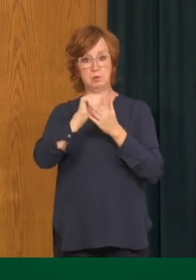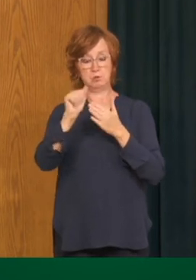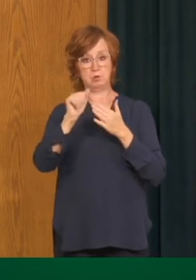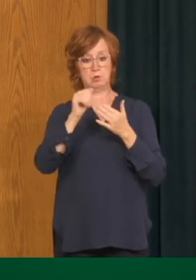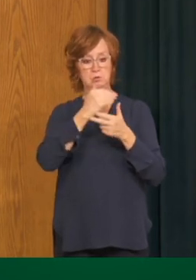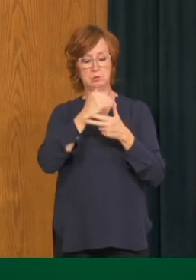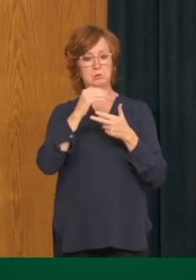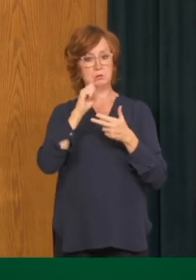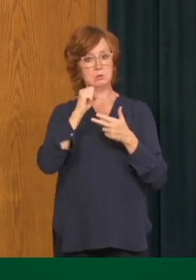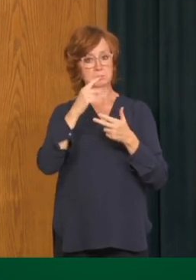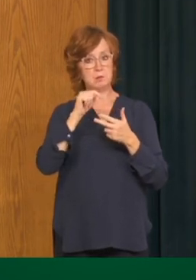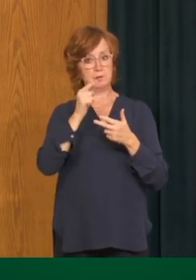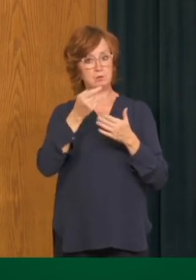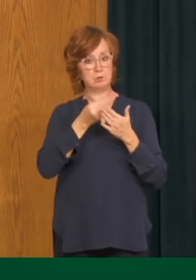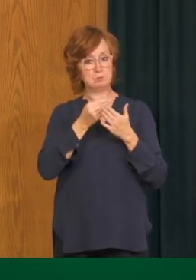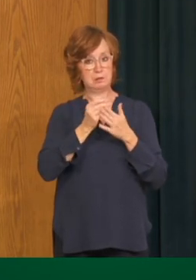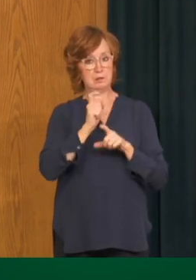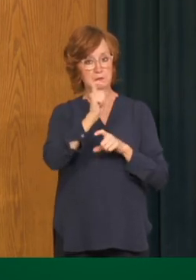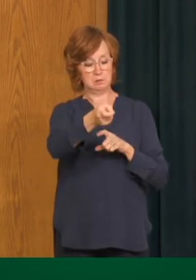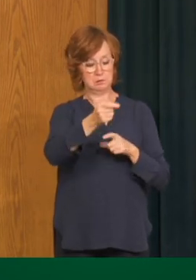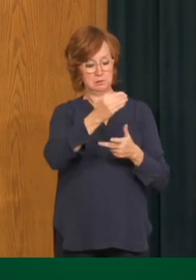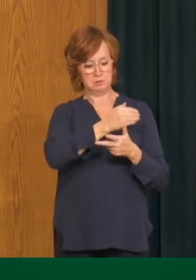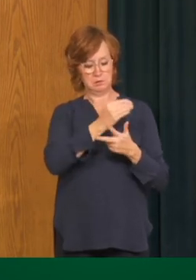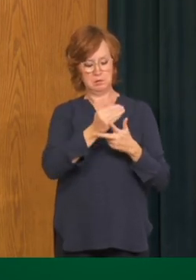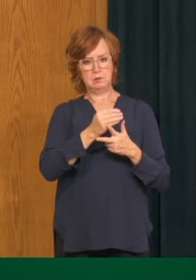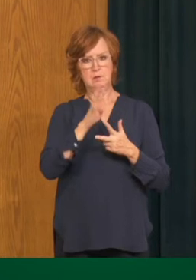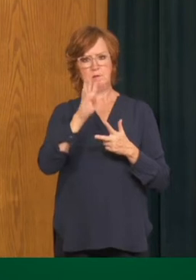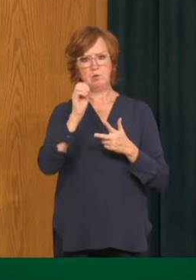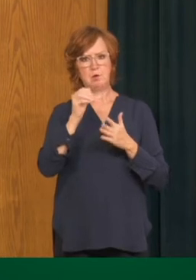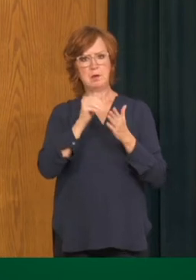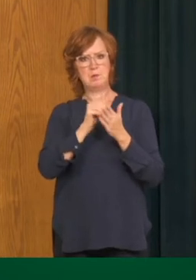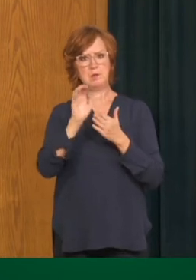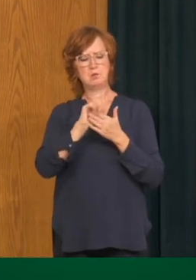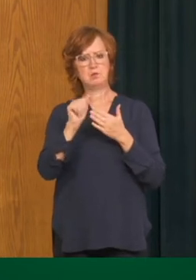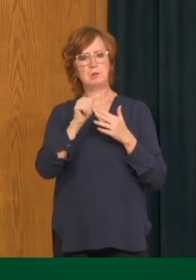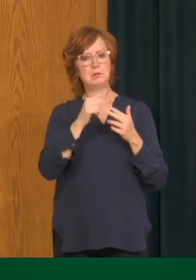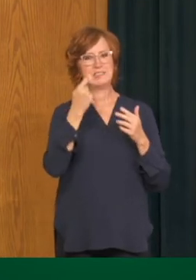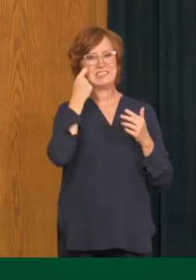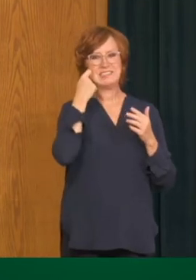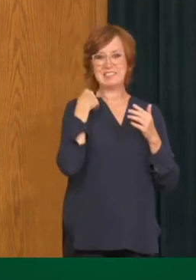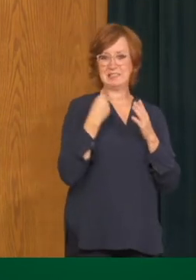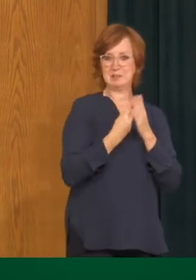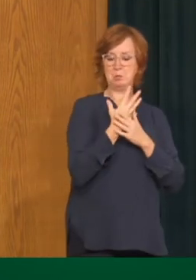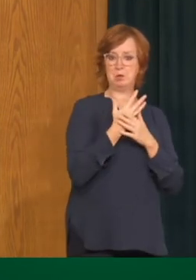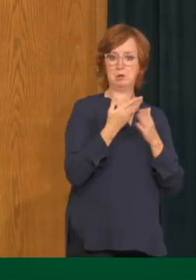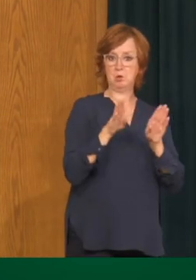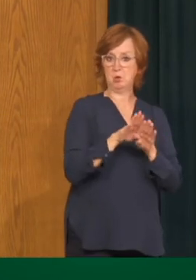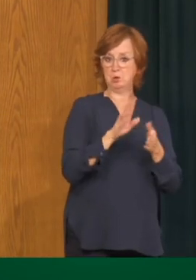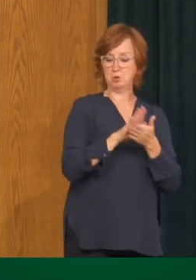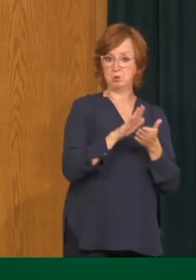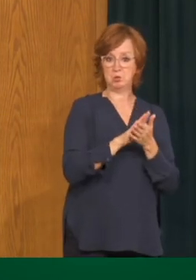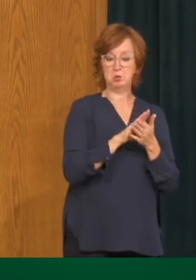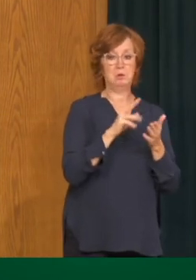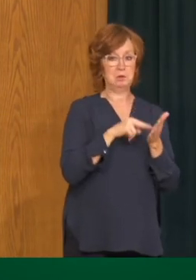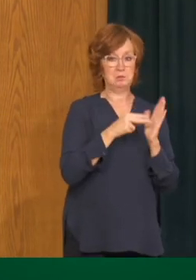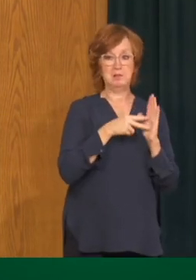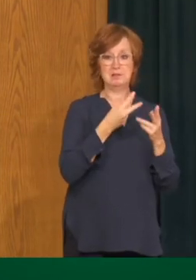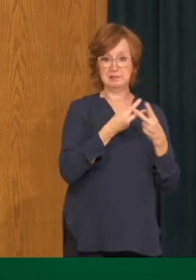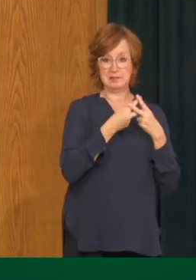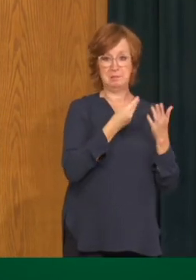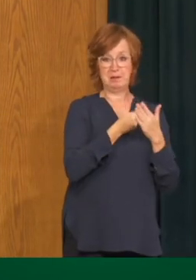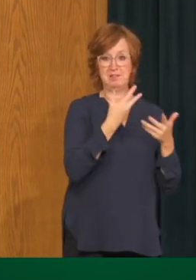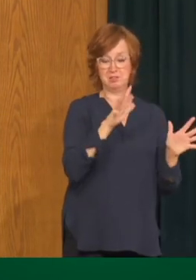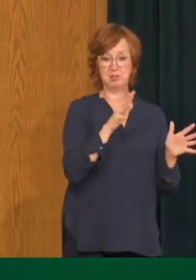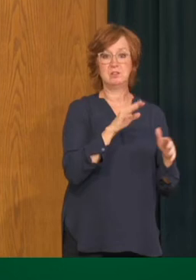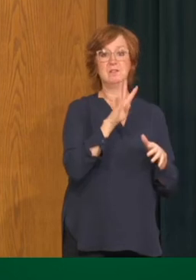have access to $40 million in savings in the divisions already, which is still accessible by the